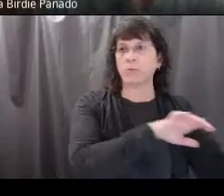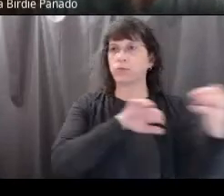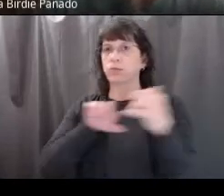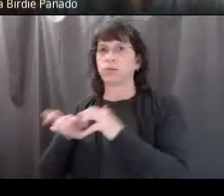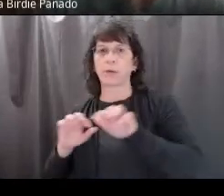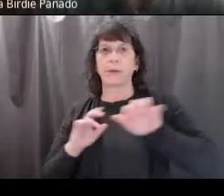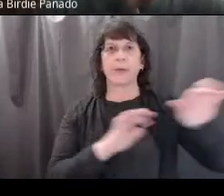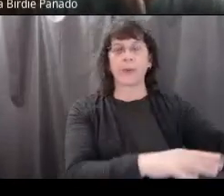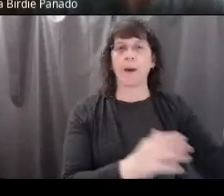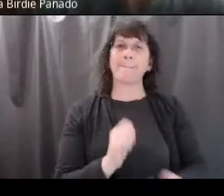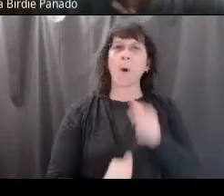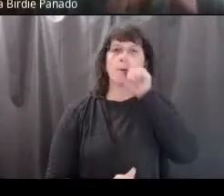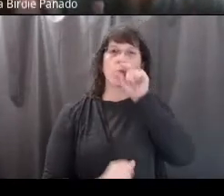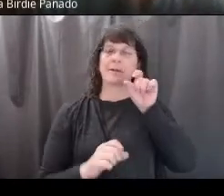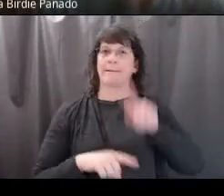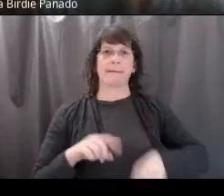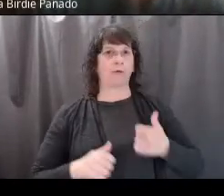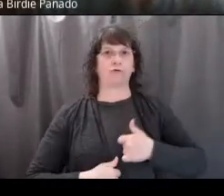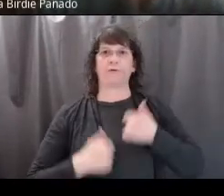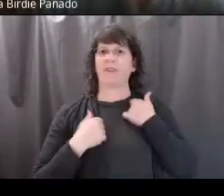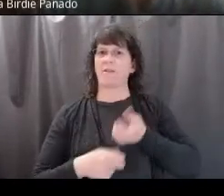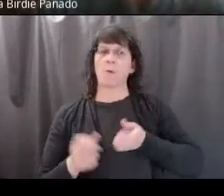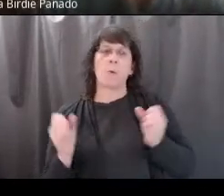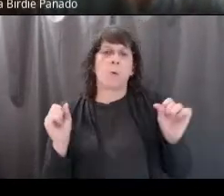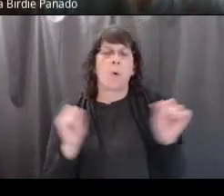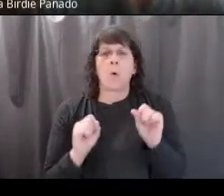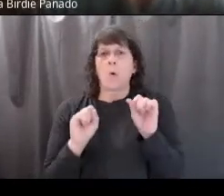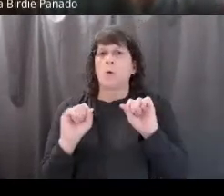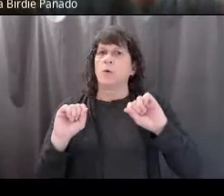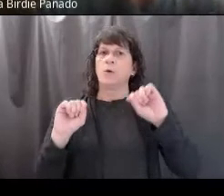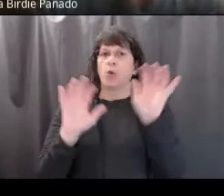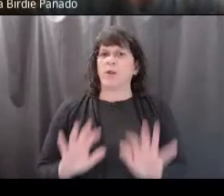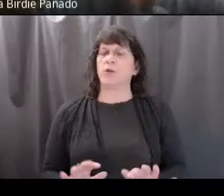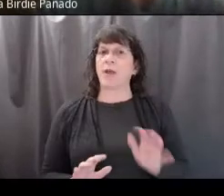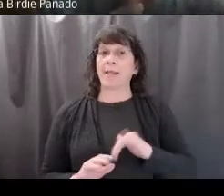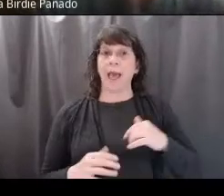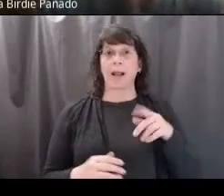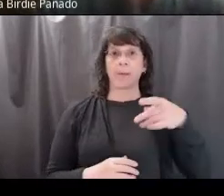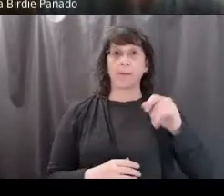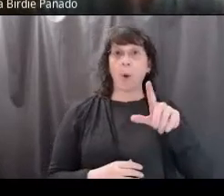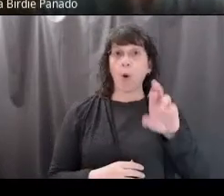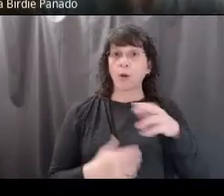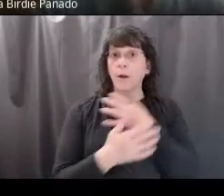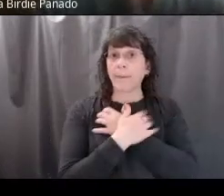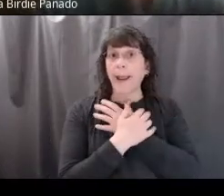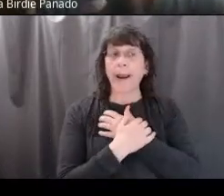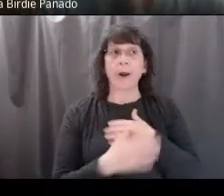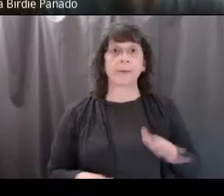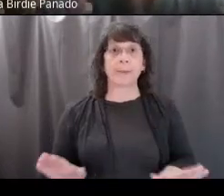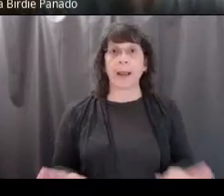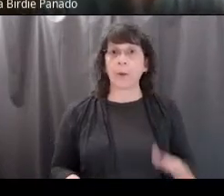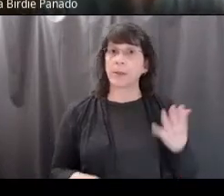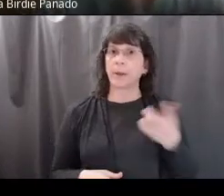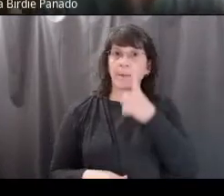most birds cannot survive harsh winters like polar bears can and penguins because they